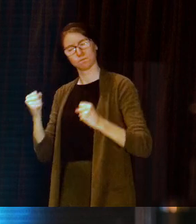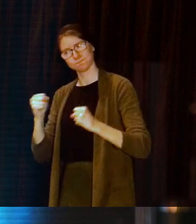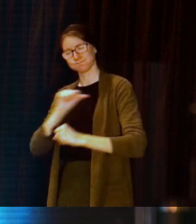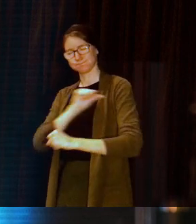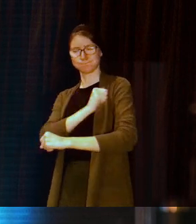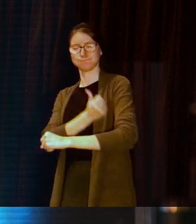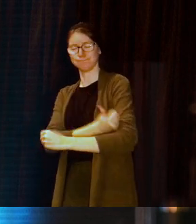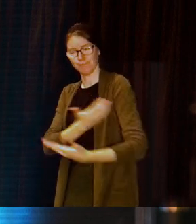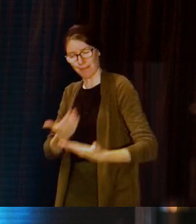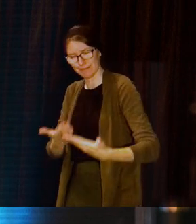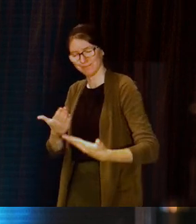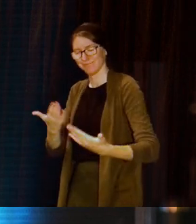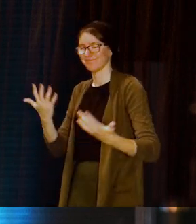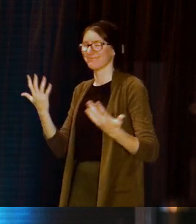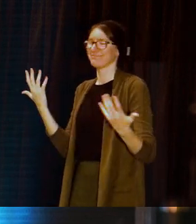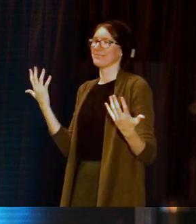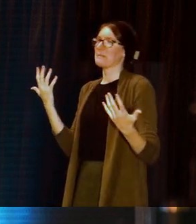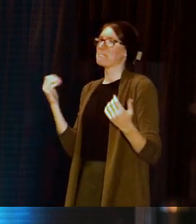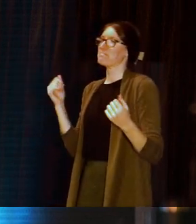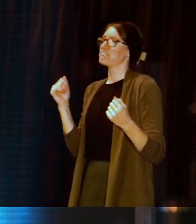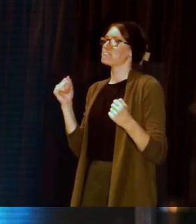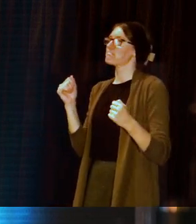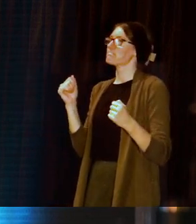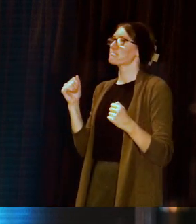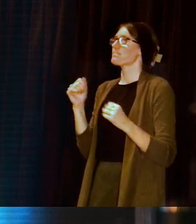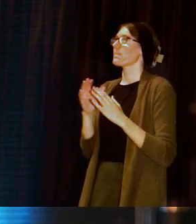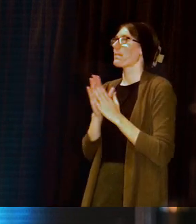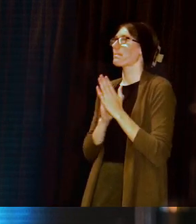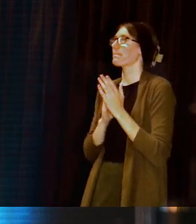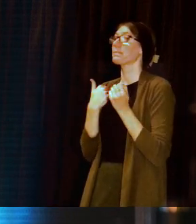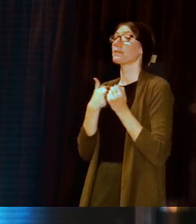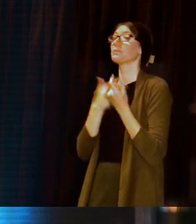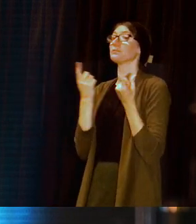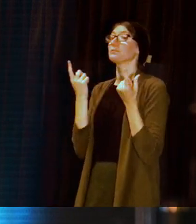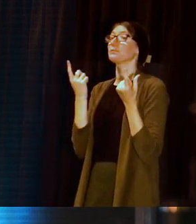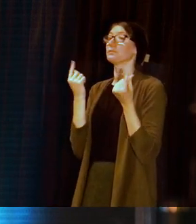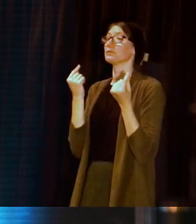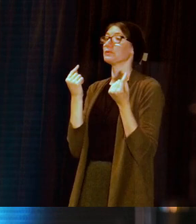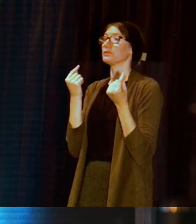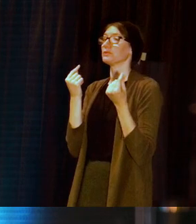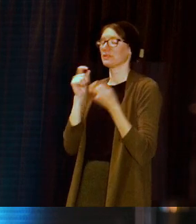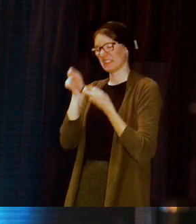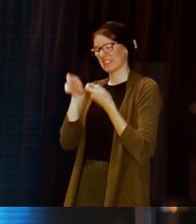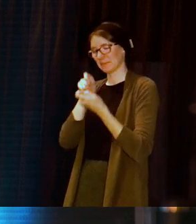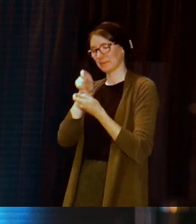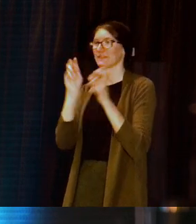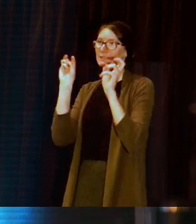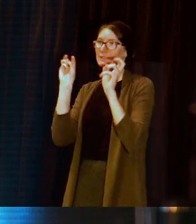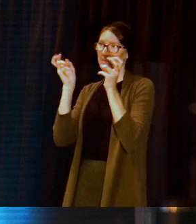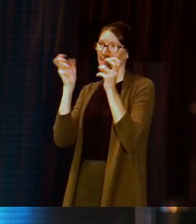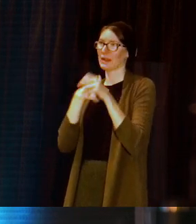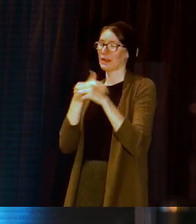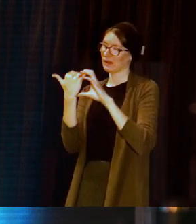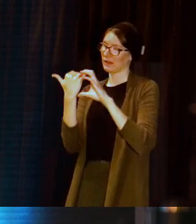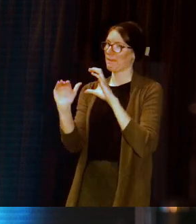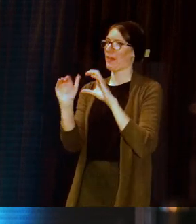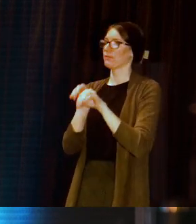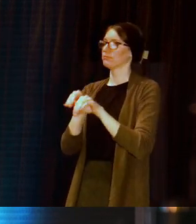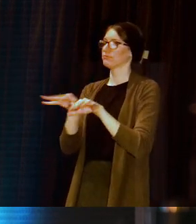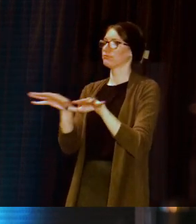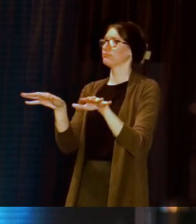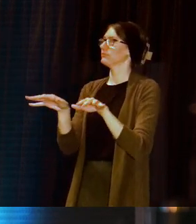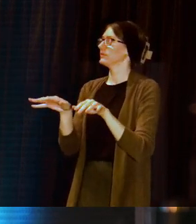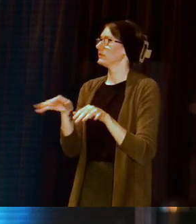authoritatively. Now, what we're going to do today is we're going to look at a particular topic, and I sent you an email about this week. We're